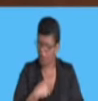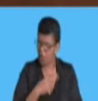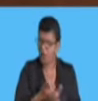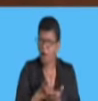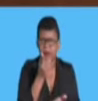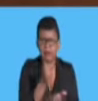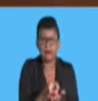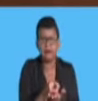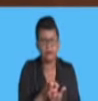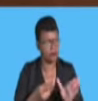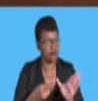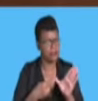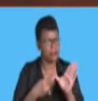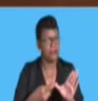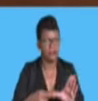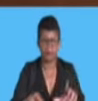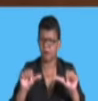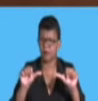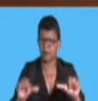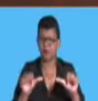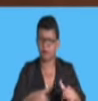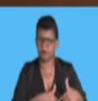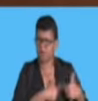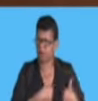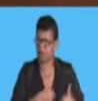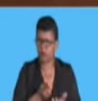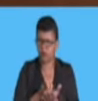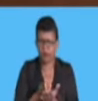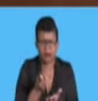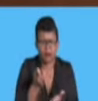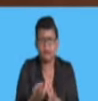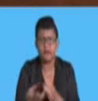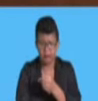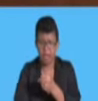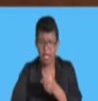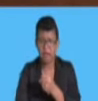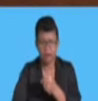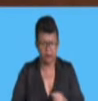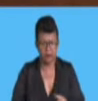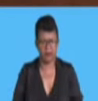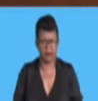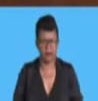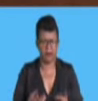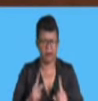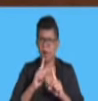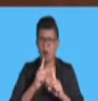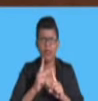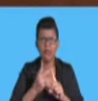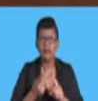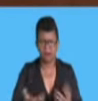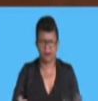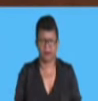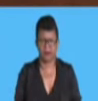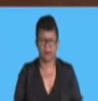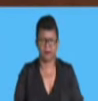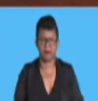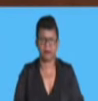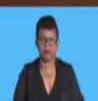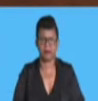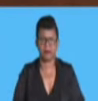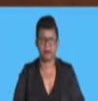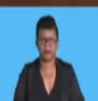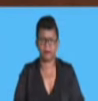sincerity, and conviction, based on the truth and the current political socio-economic realities on the ground.